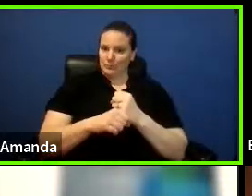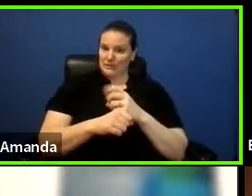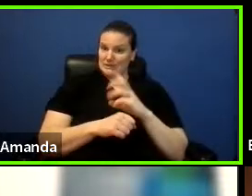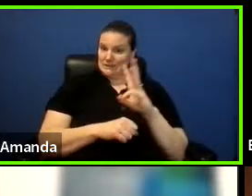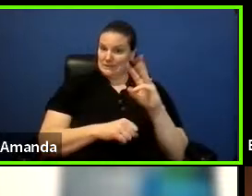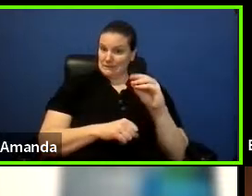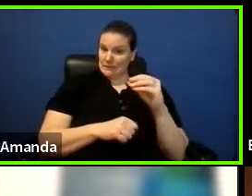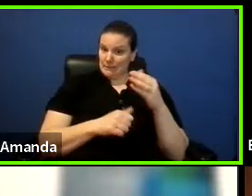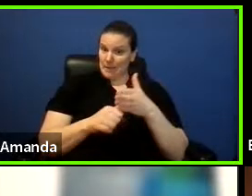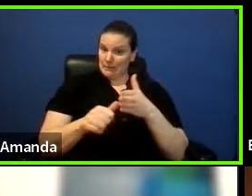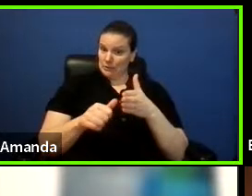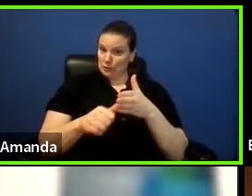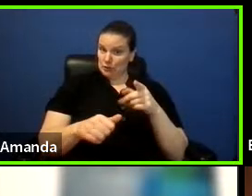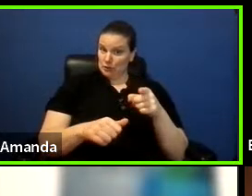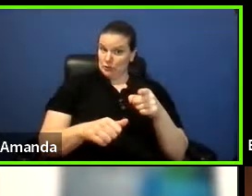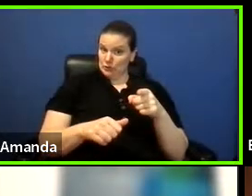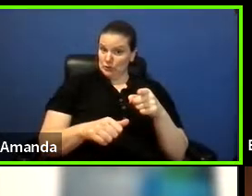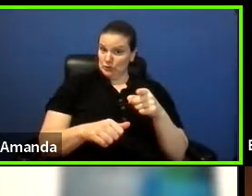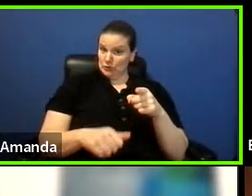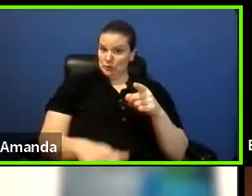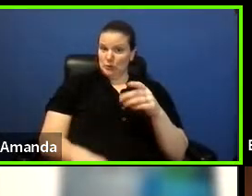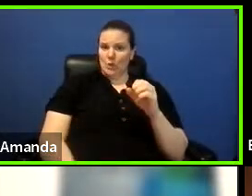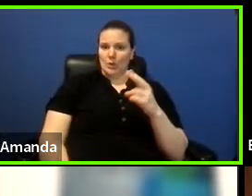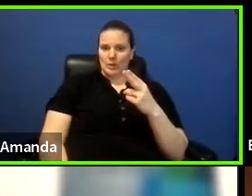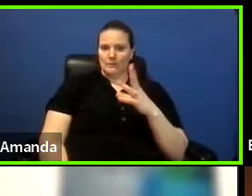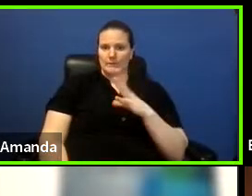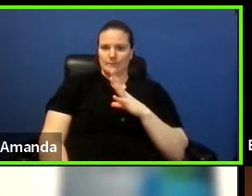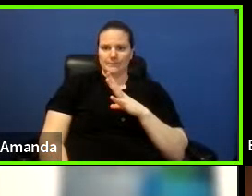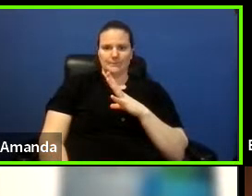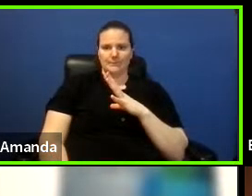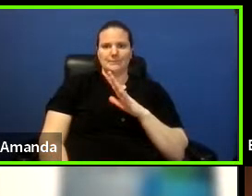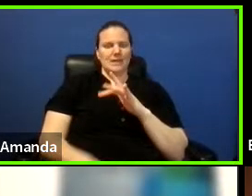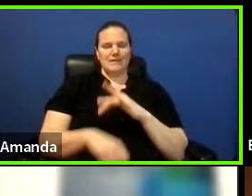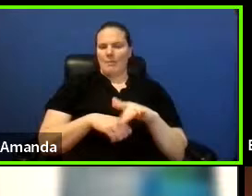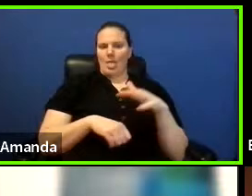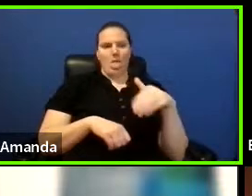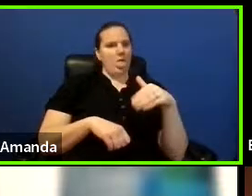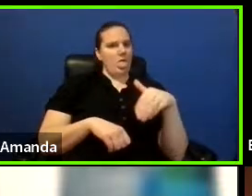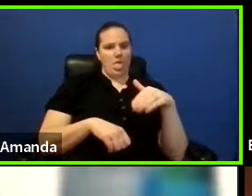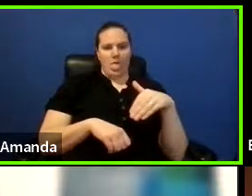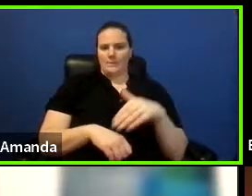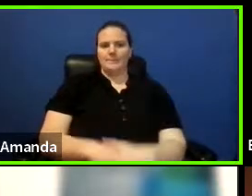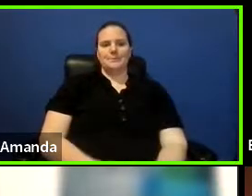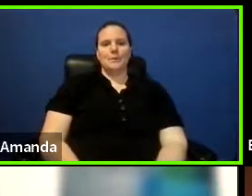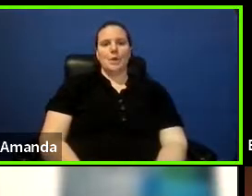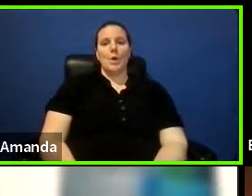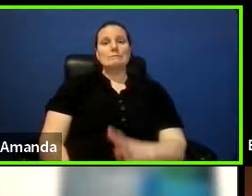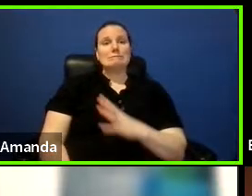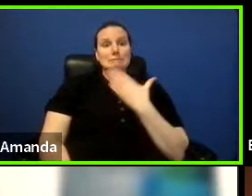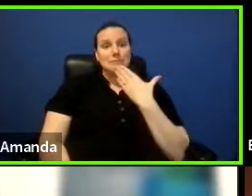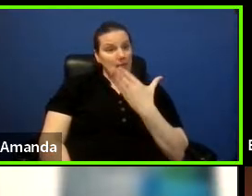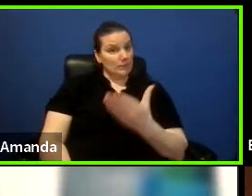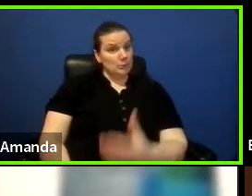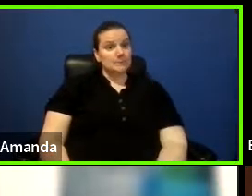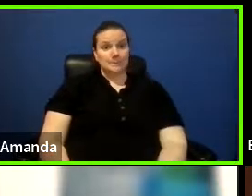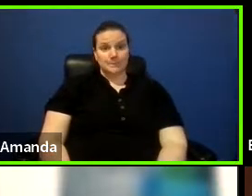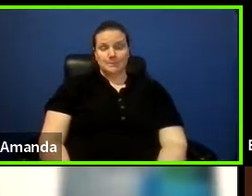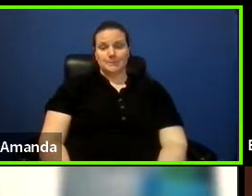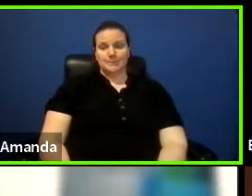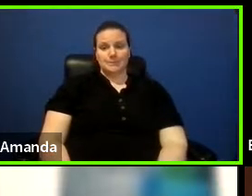60 pages long, but that's not. Okay. Yes, it's okay, not that's available what yet. I was looking for. Okay, thank you.